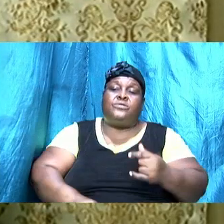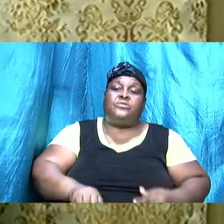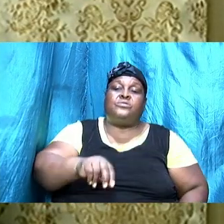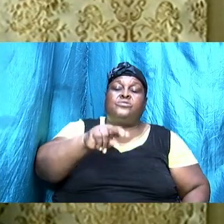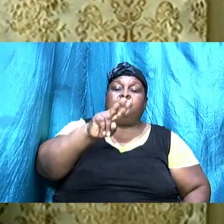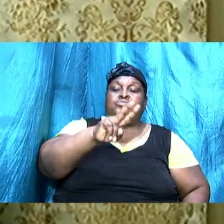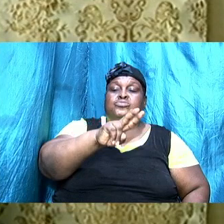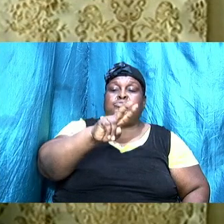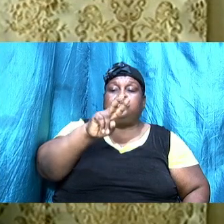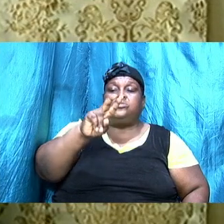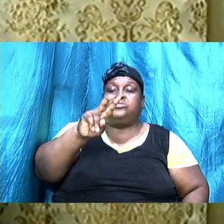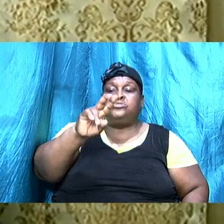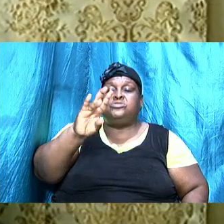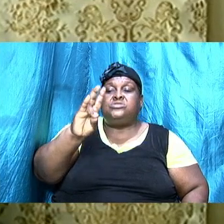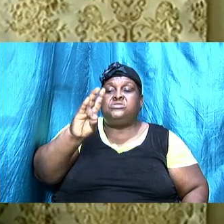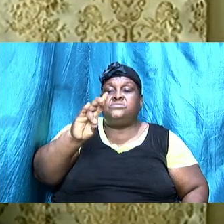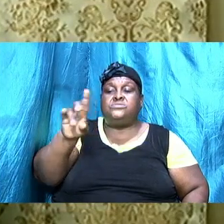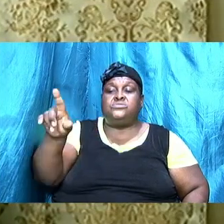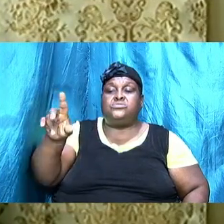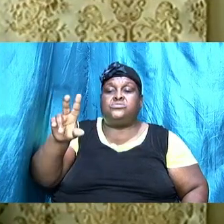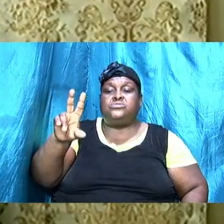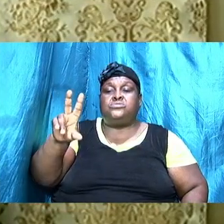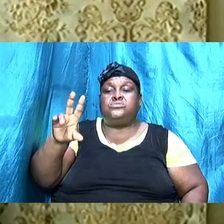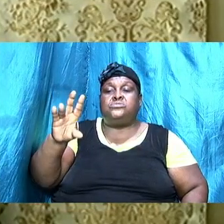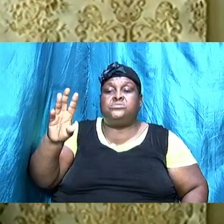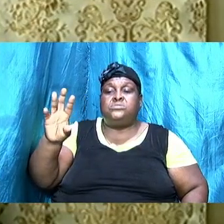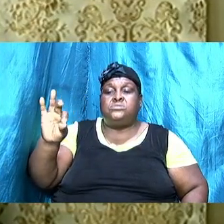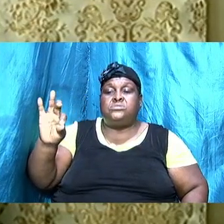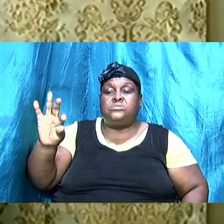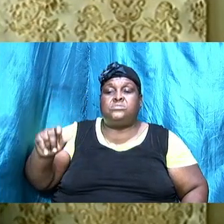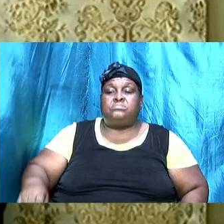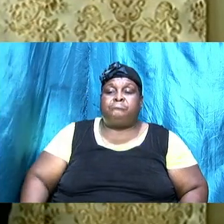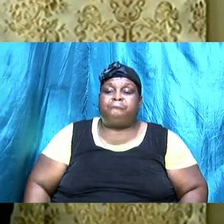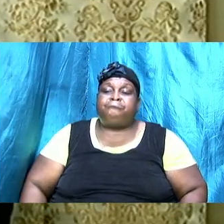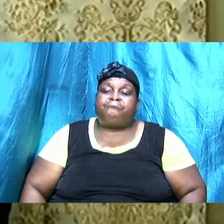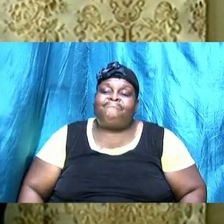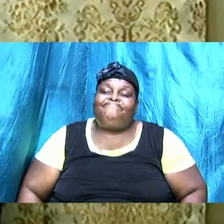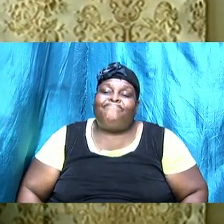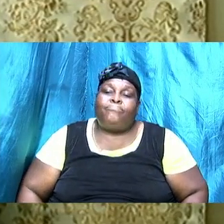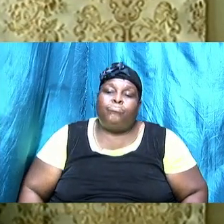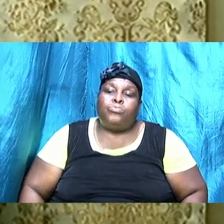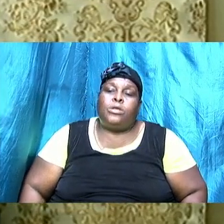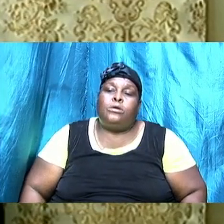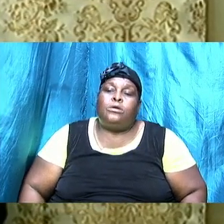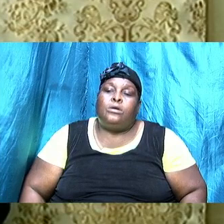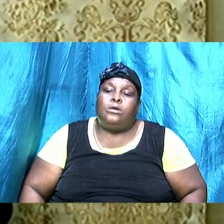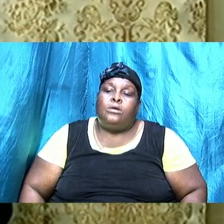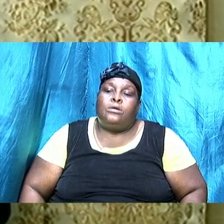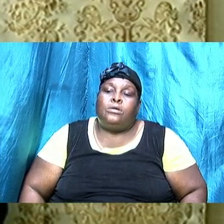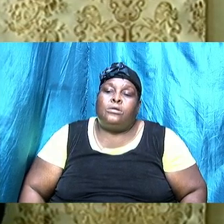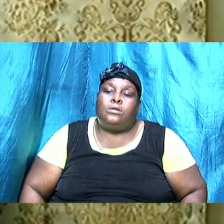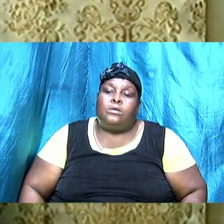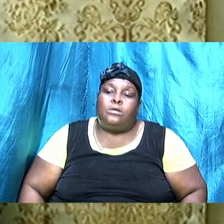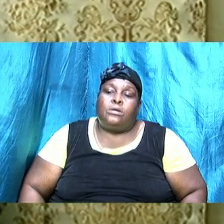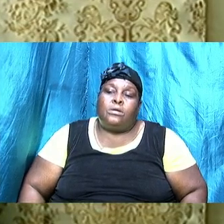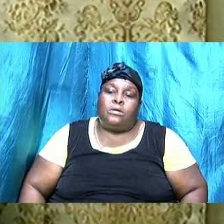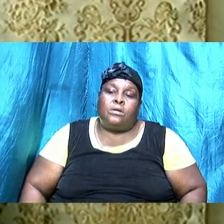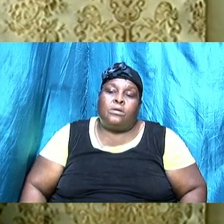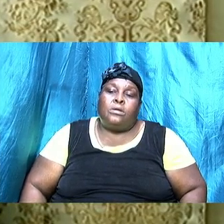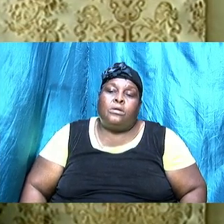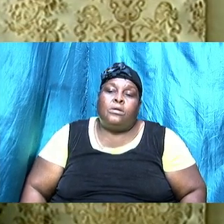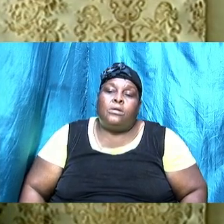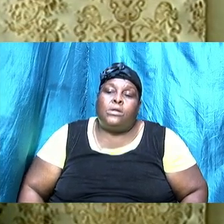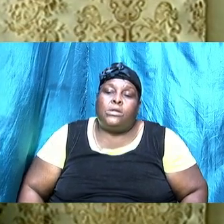Verses 27 to 29 thereabout. Let's put it on the screen. Amen. And so that we can read together.